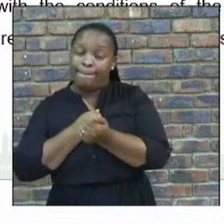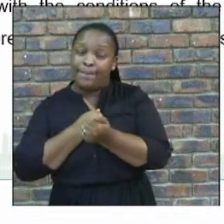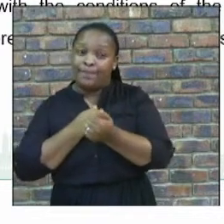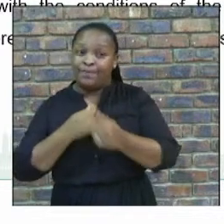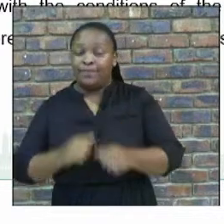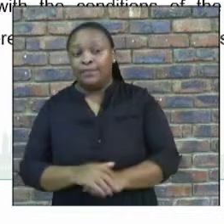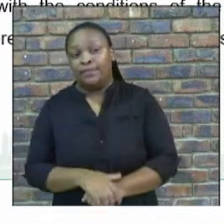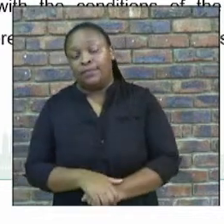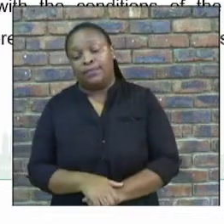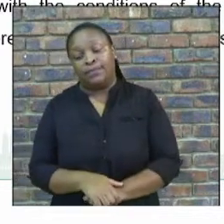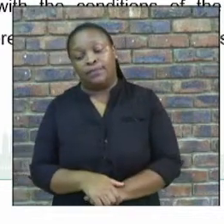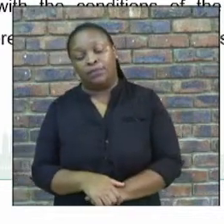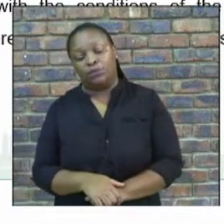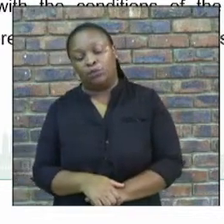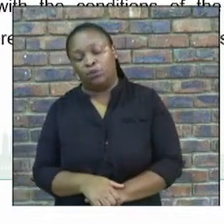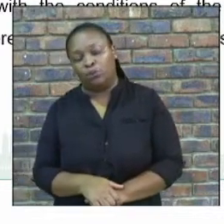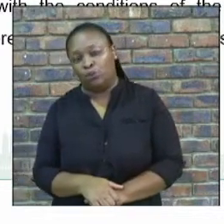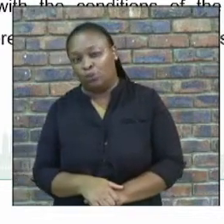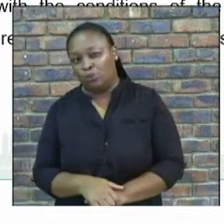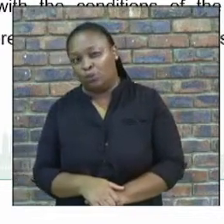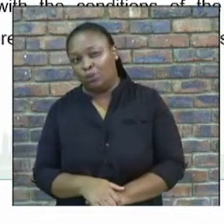reconnaissance permit and